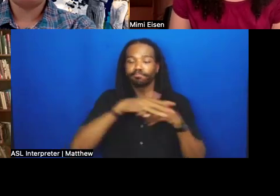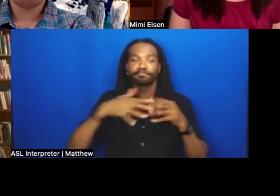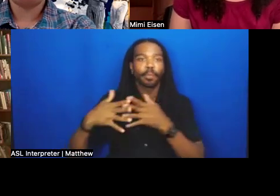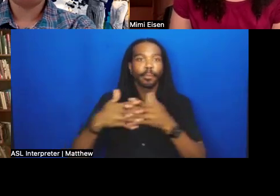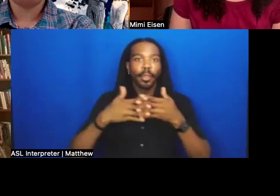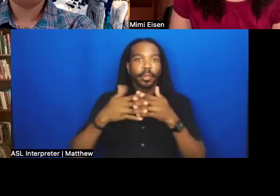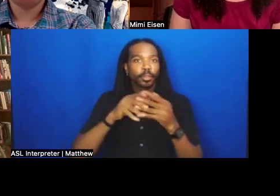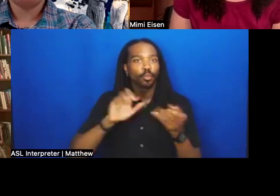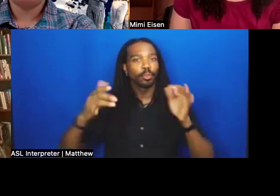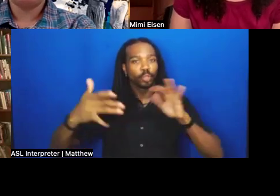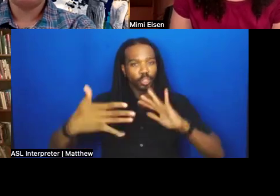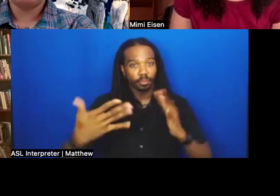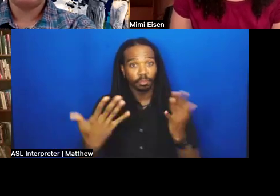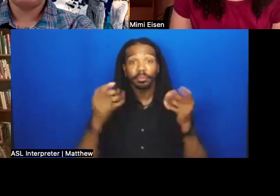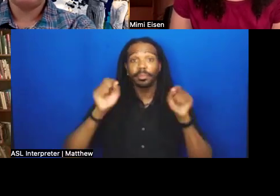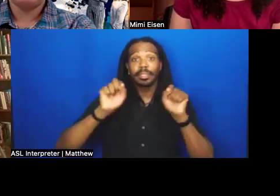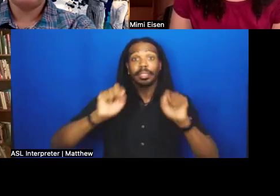completed mission to freedom